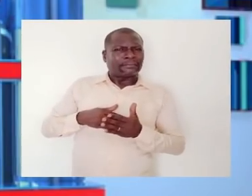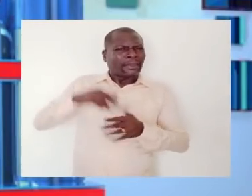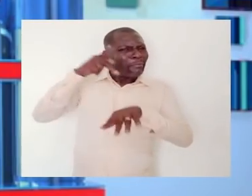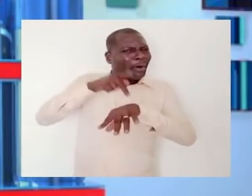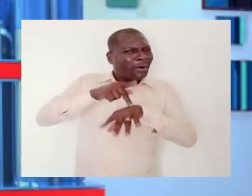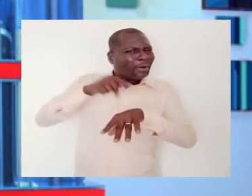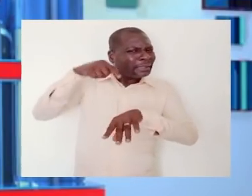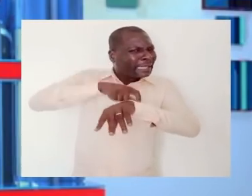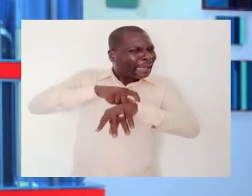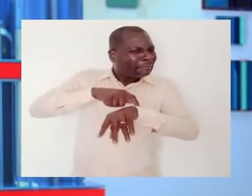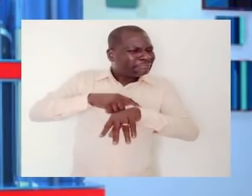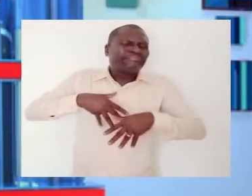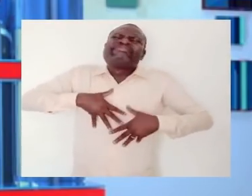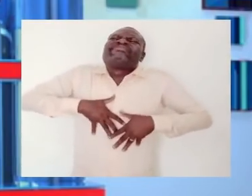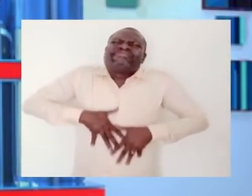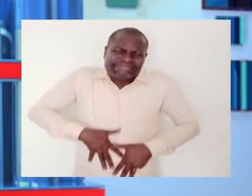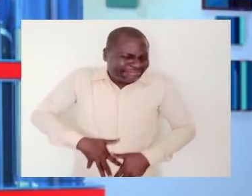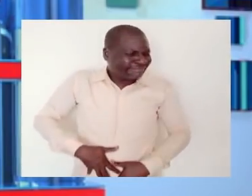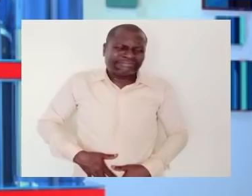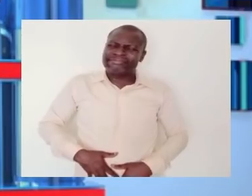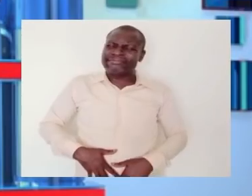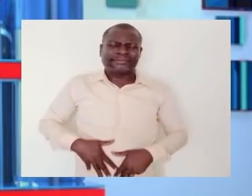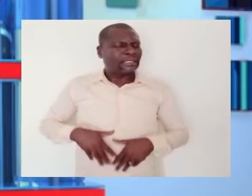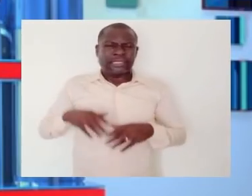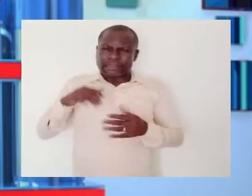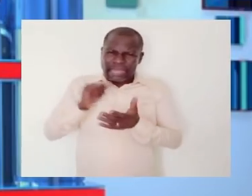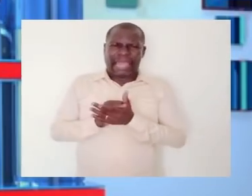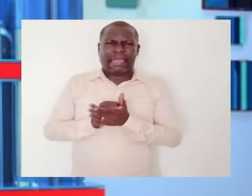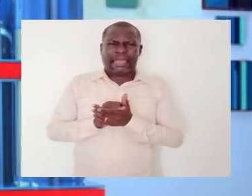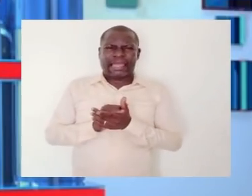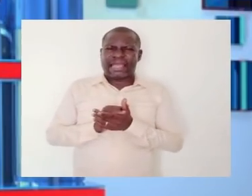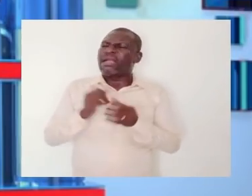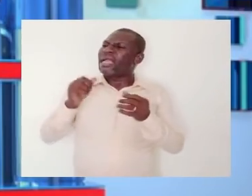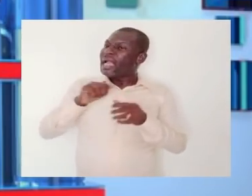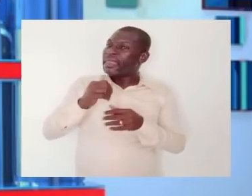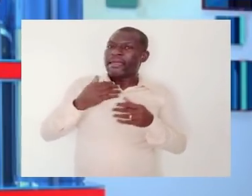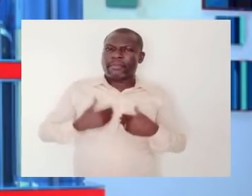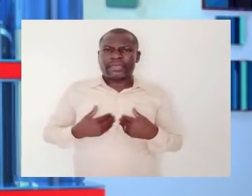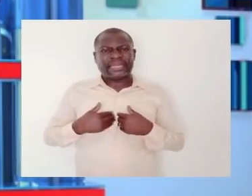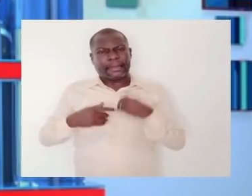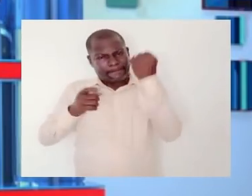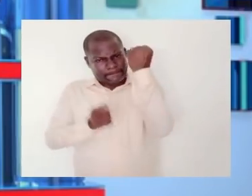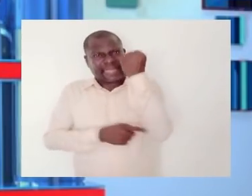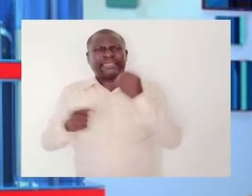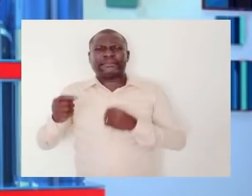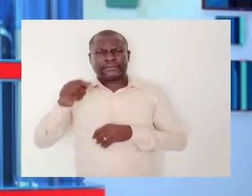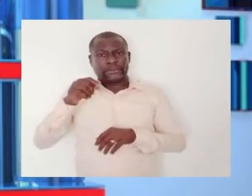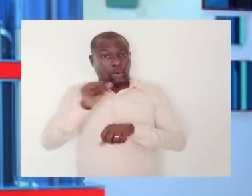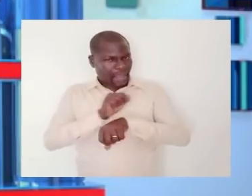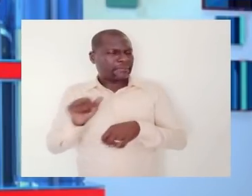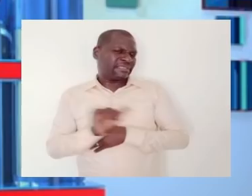frustrated na wa modua na se mo kan ye no eni nyame sam ko pepepe so onipa bia ye bebu wa tan say the onwuma ye dan